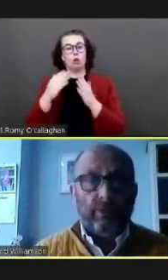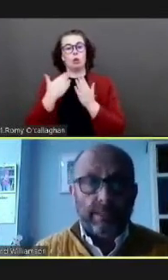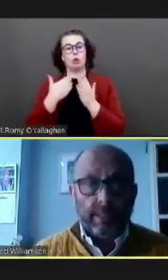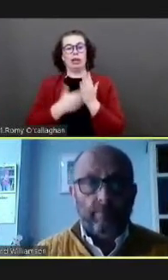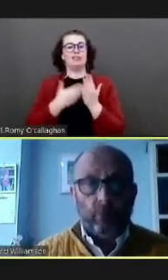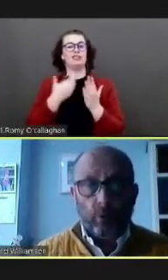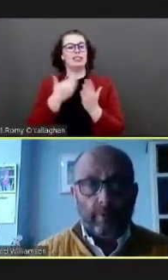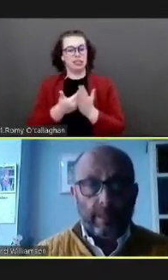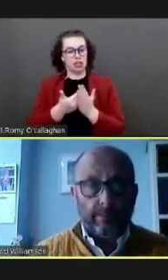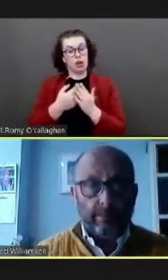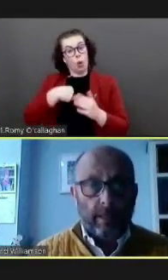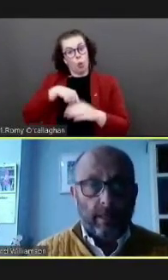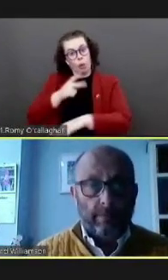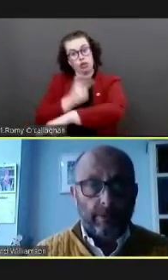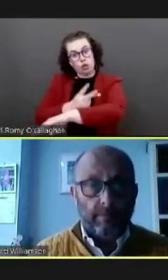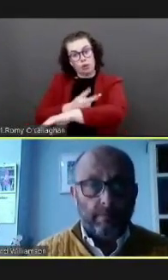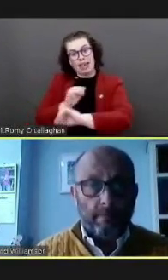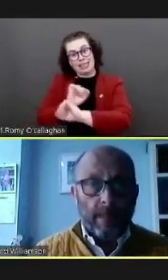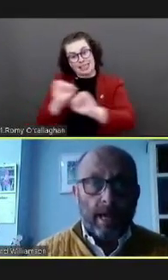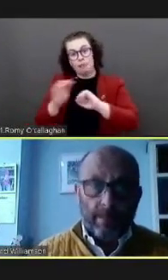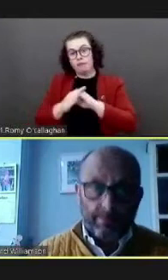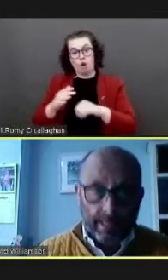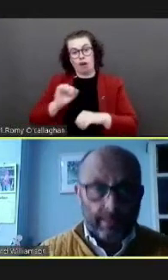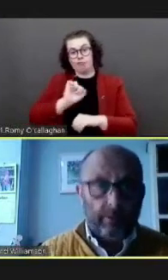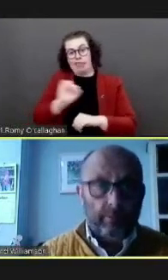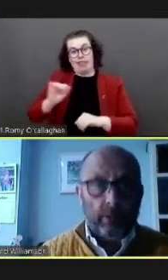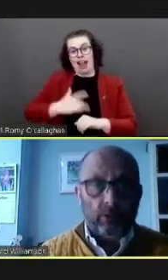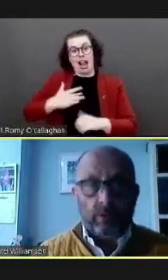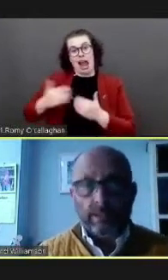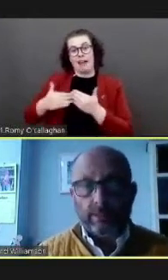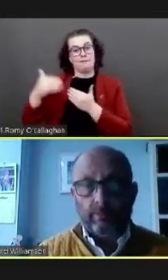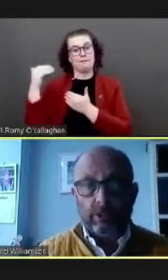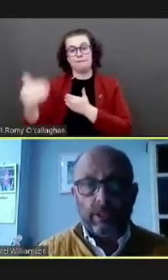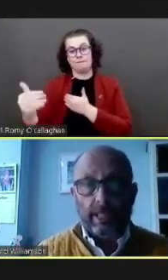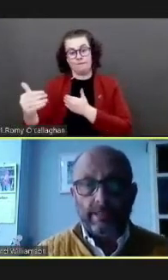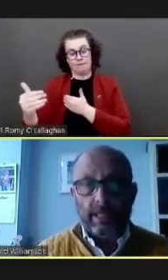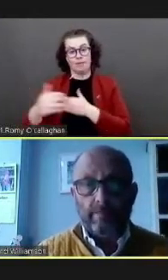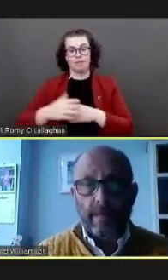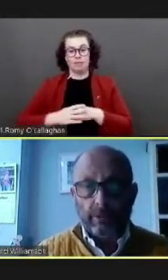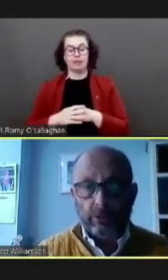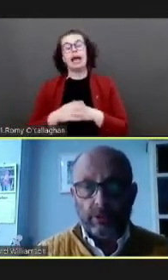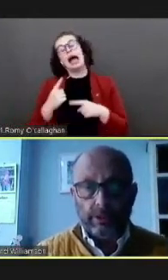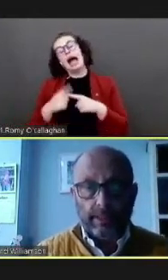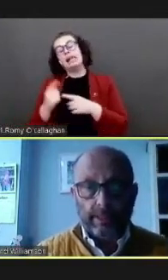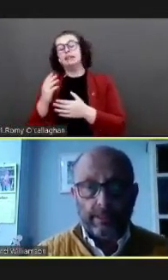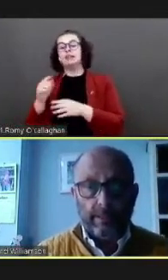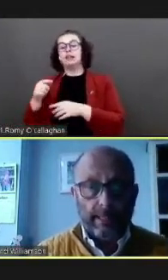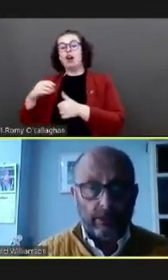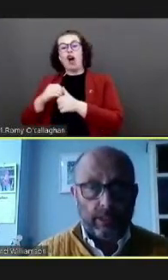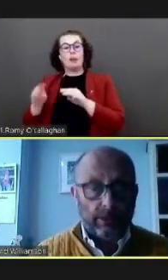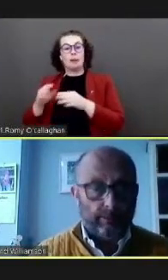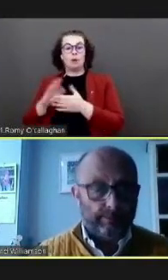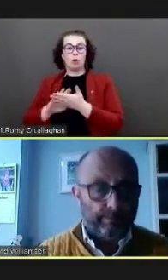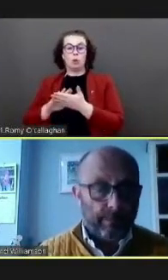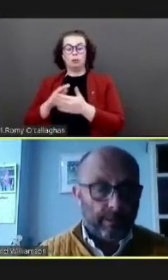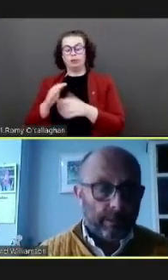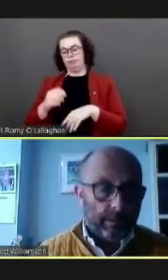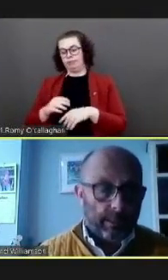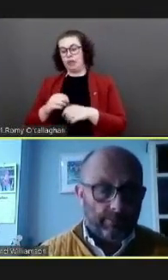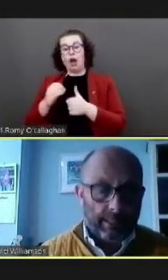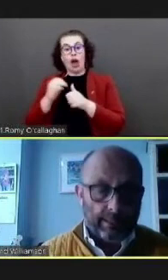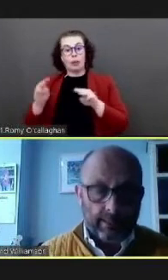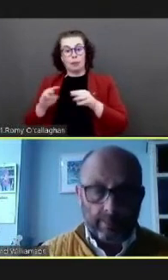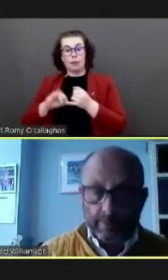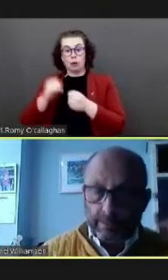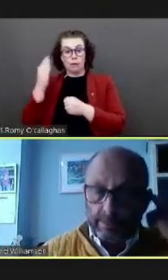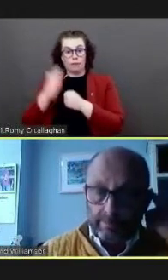we supervise them for the rest of their lives. And then post-release supervision, as I mentioned, in legislation.